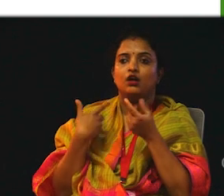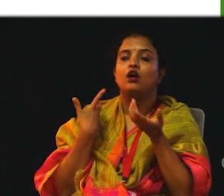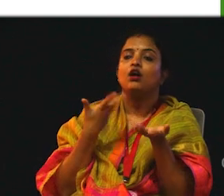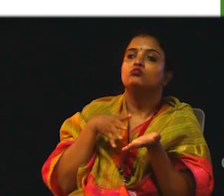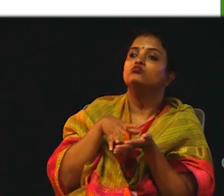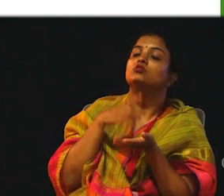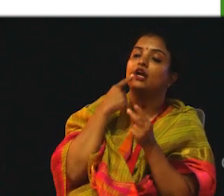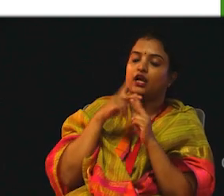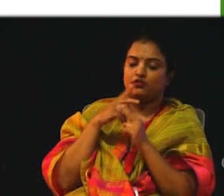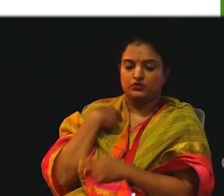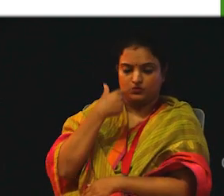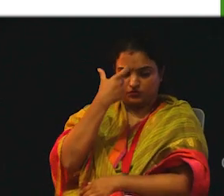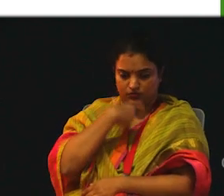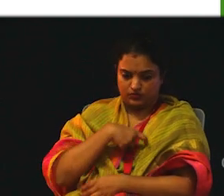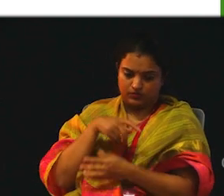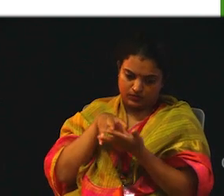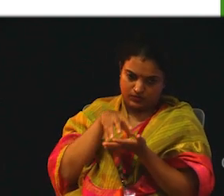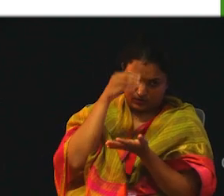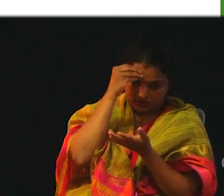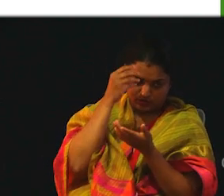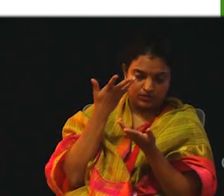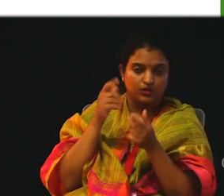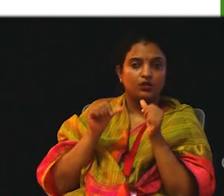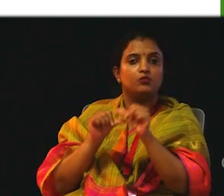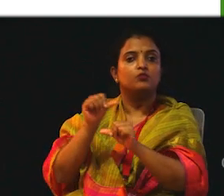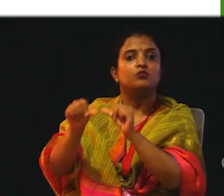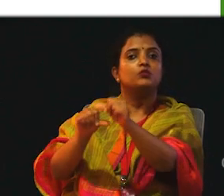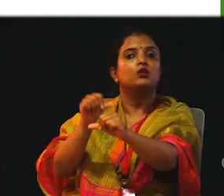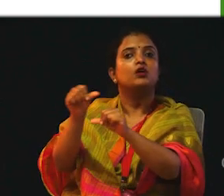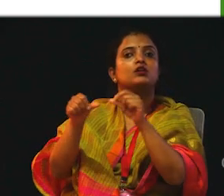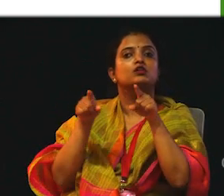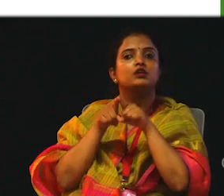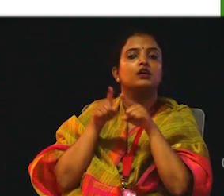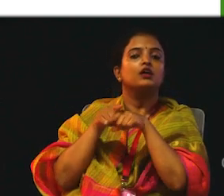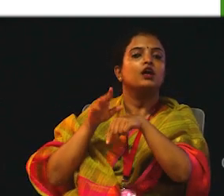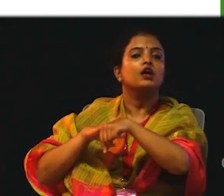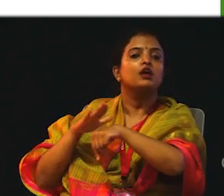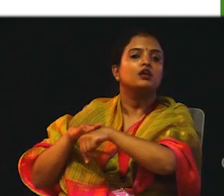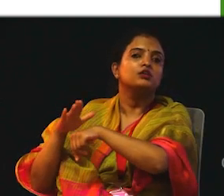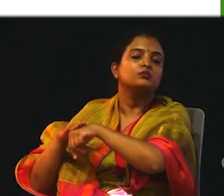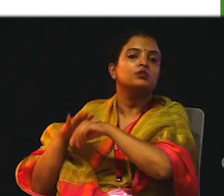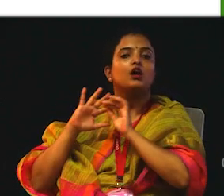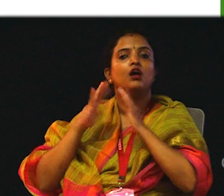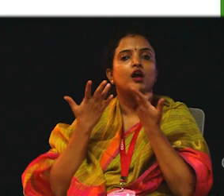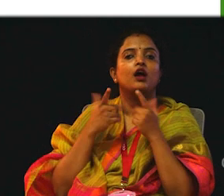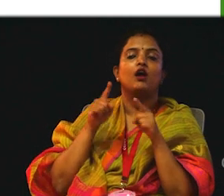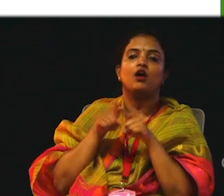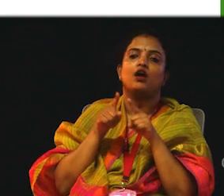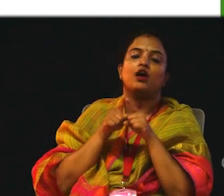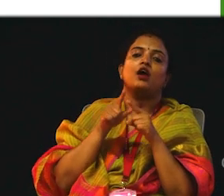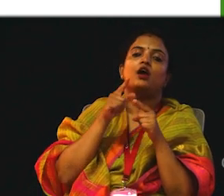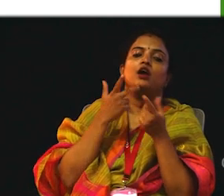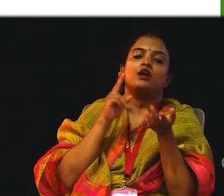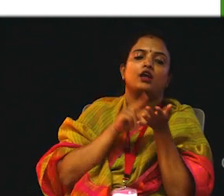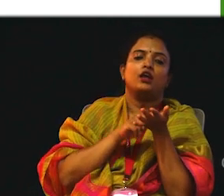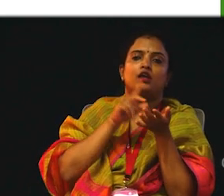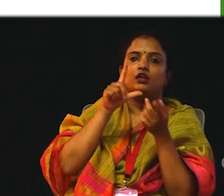thereby modified through a process called mediated learning experience, or MLE.